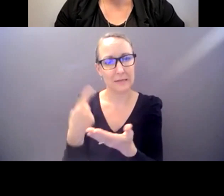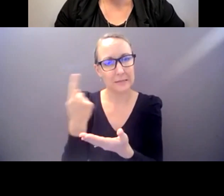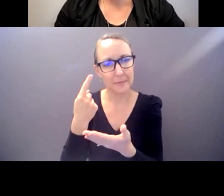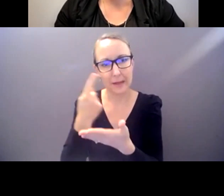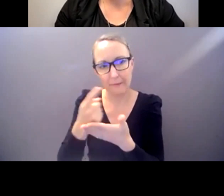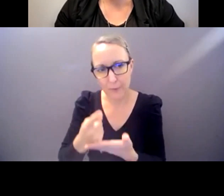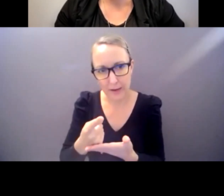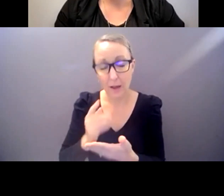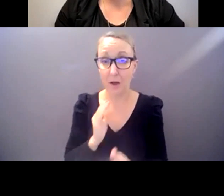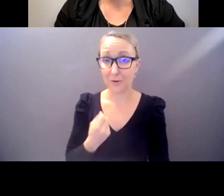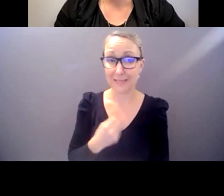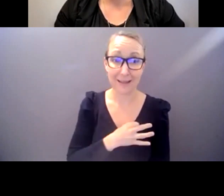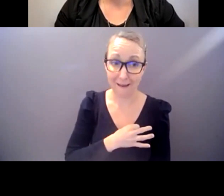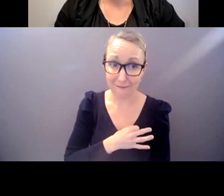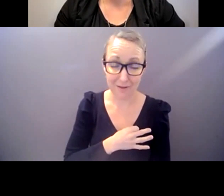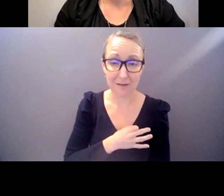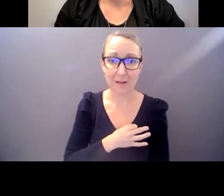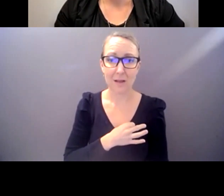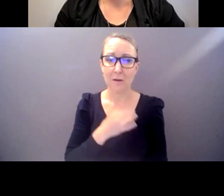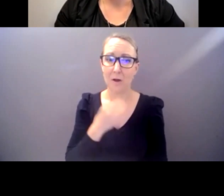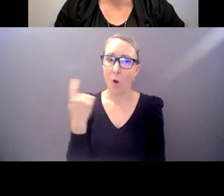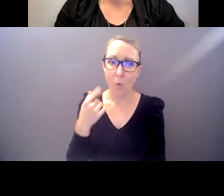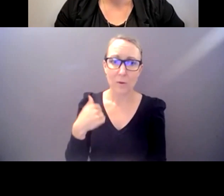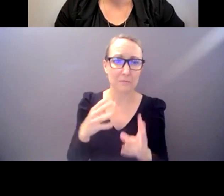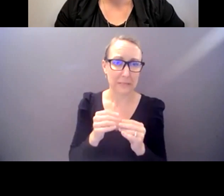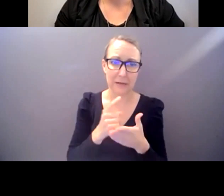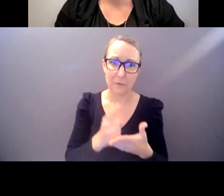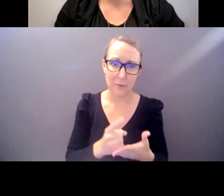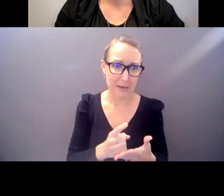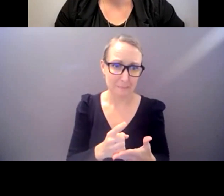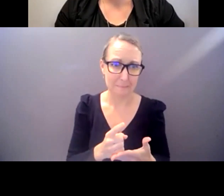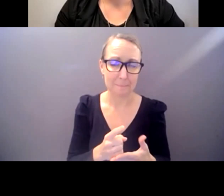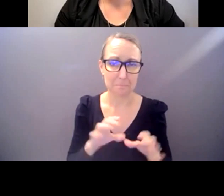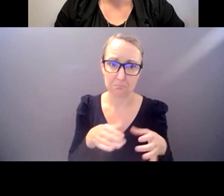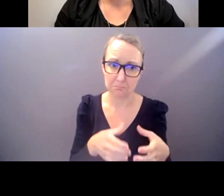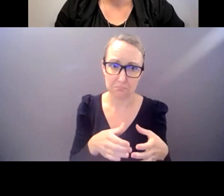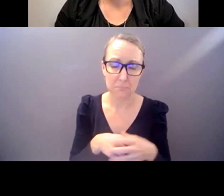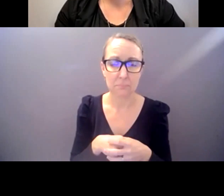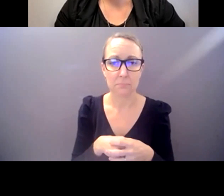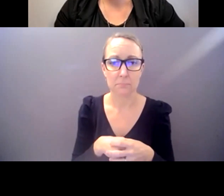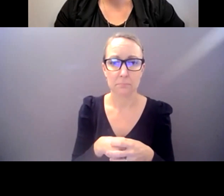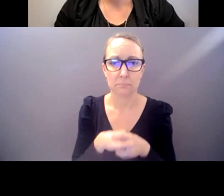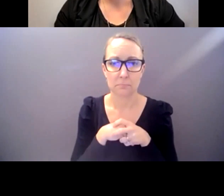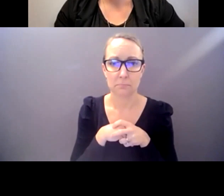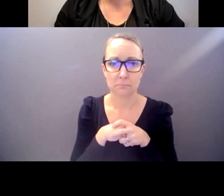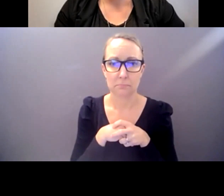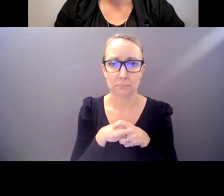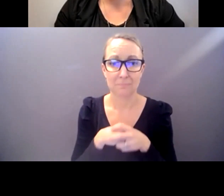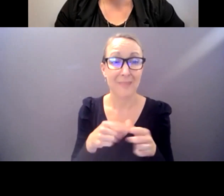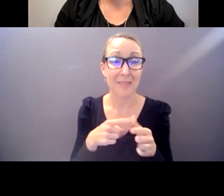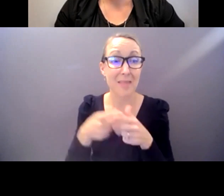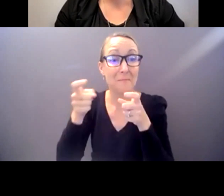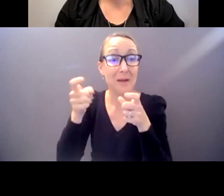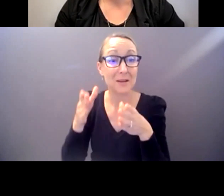case conferencing on a weekly basis as well. And then, one level above them, the